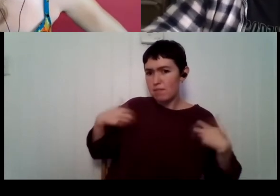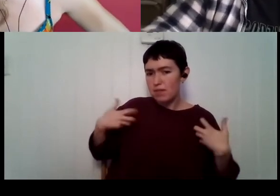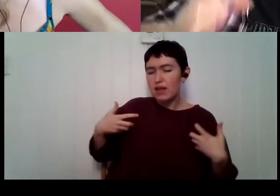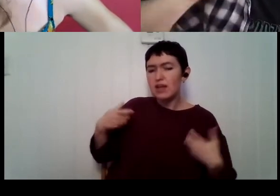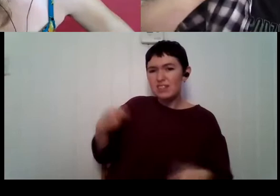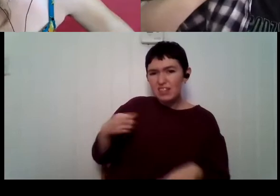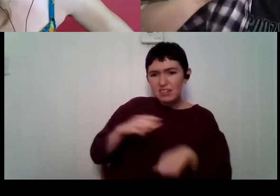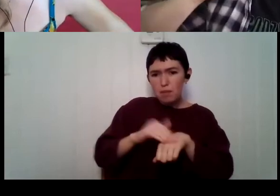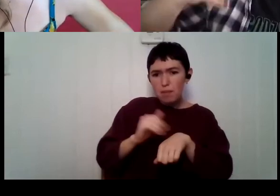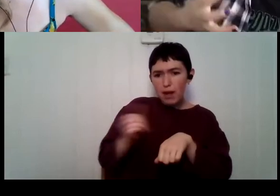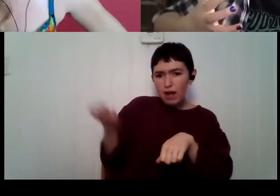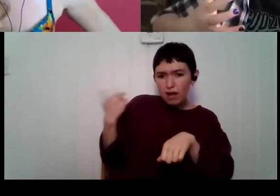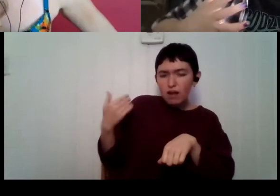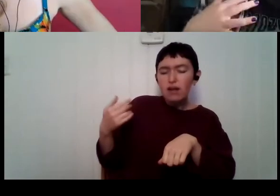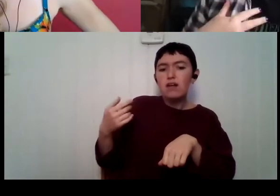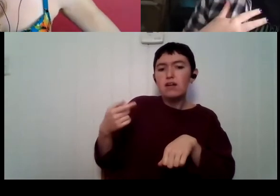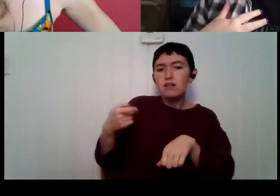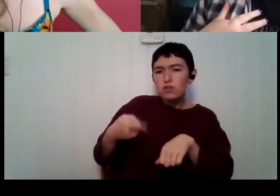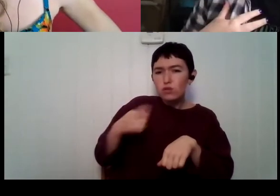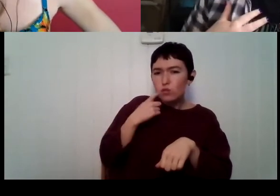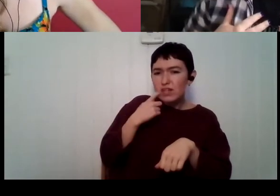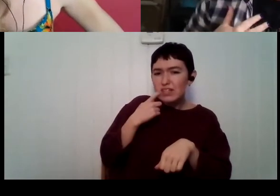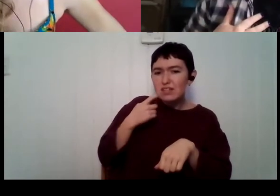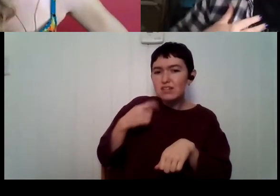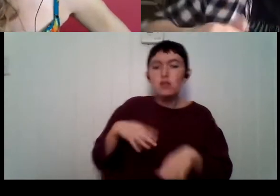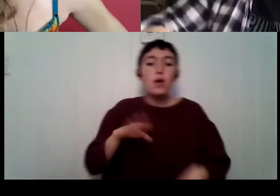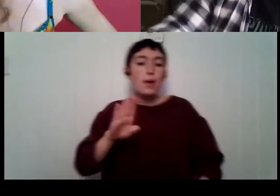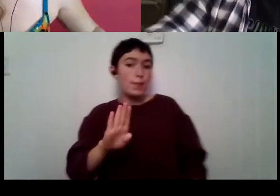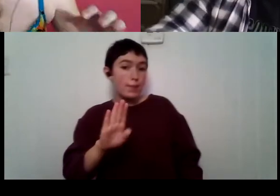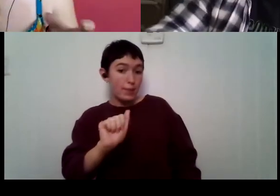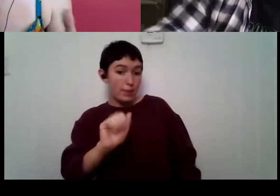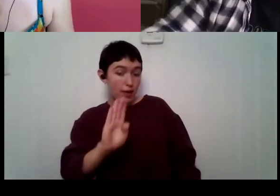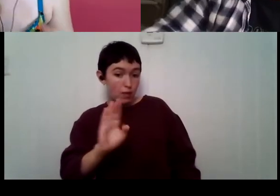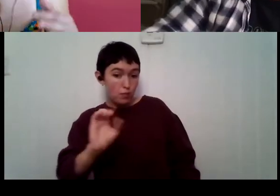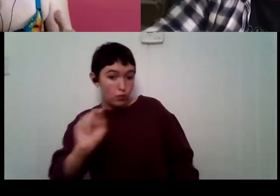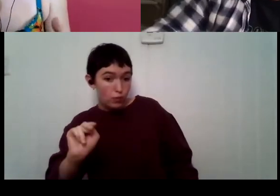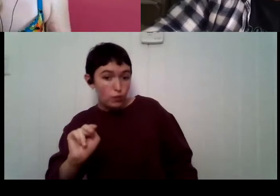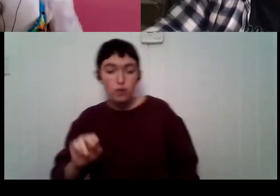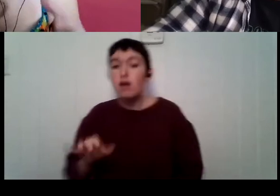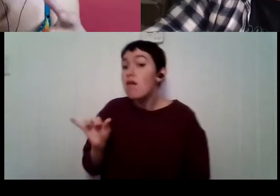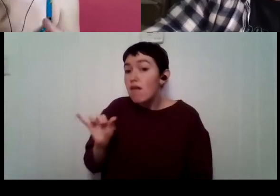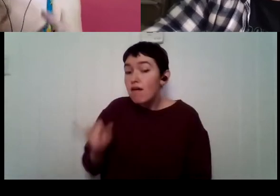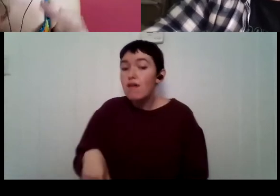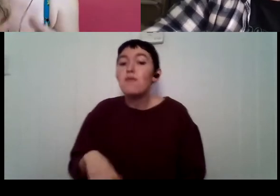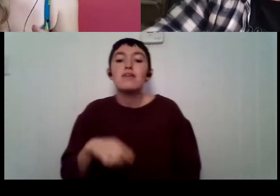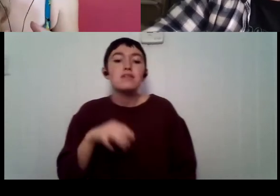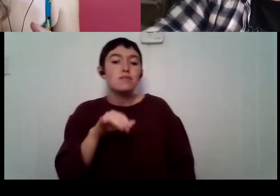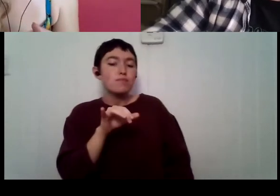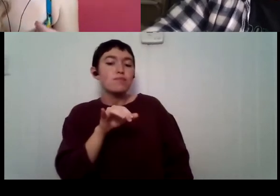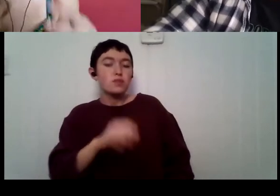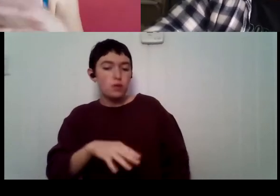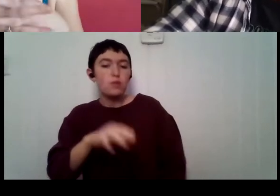the most recent one, the kind of the baboon. Yes, it's a baboon. So Chrissy is a Hamadryas olive baboon